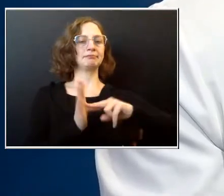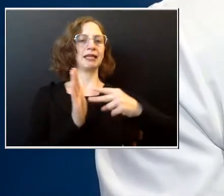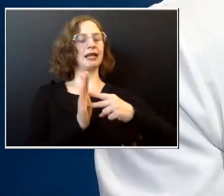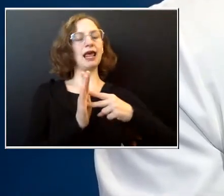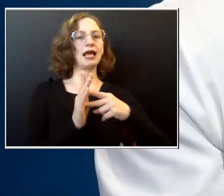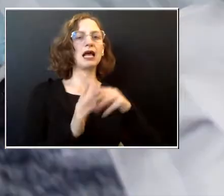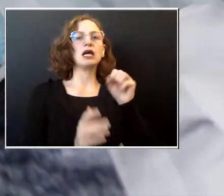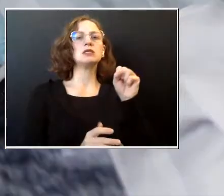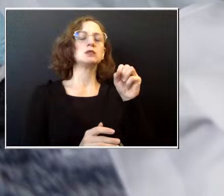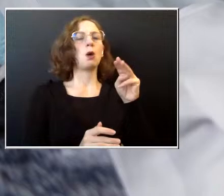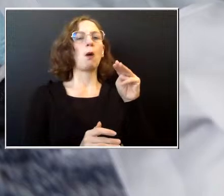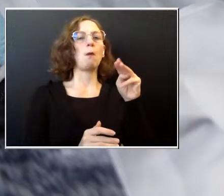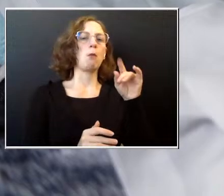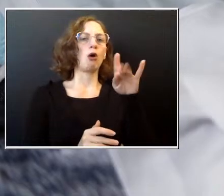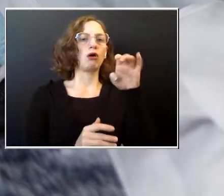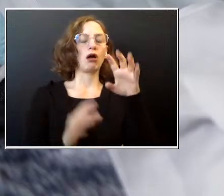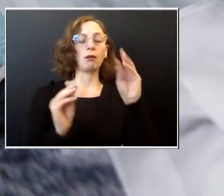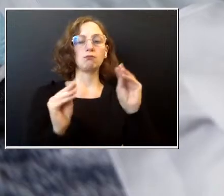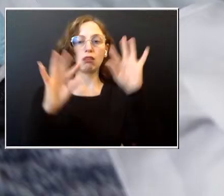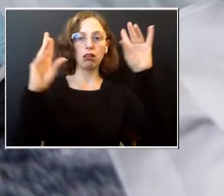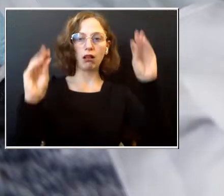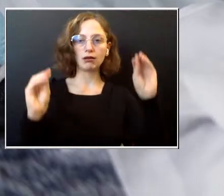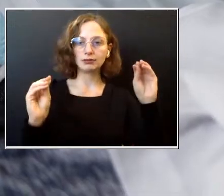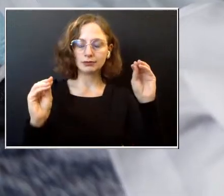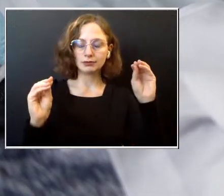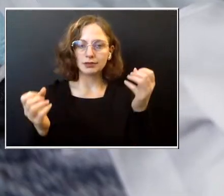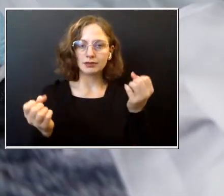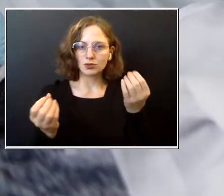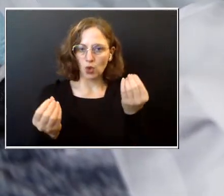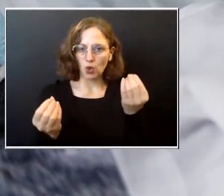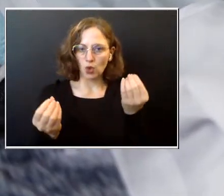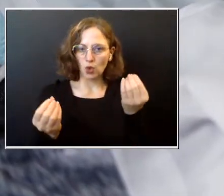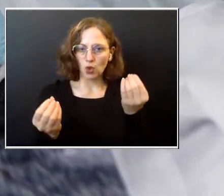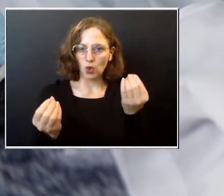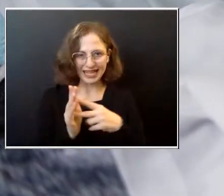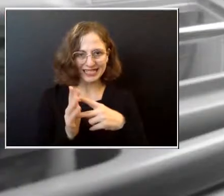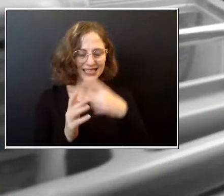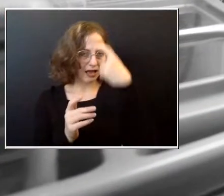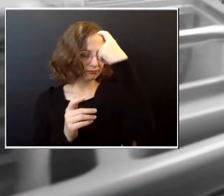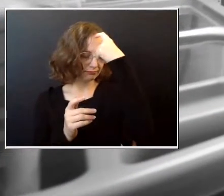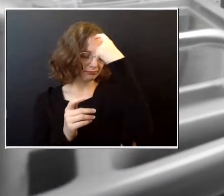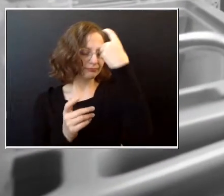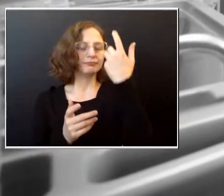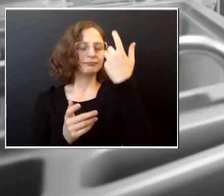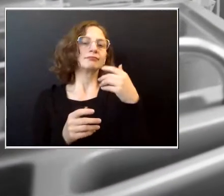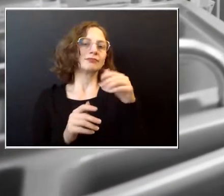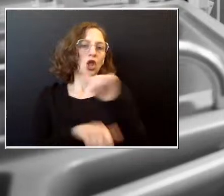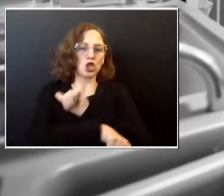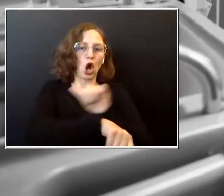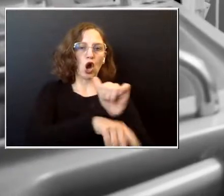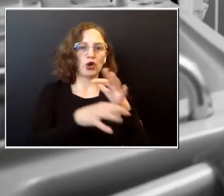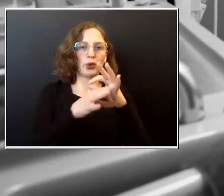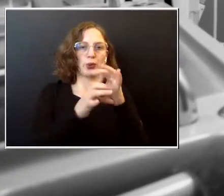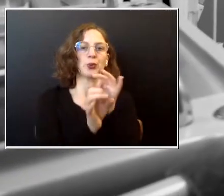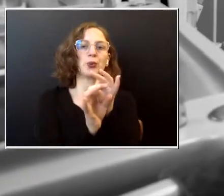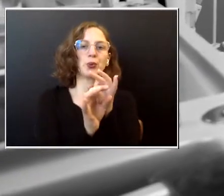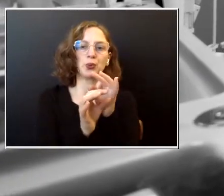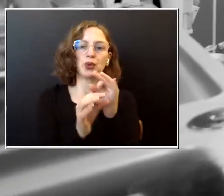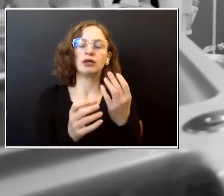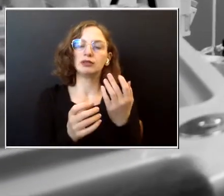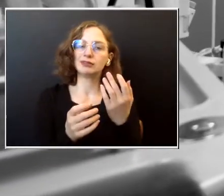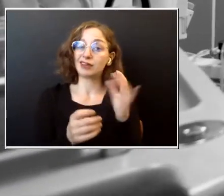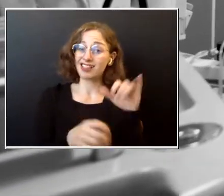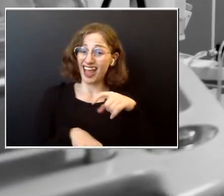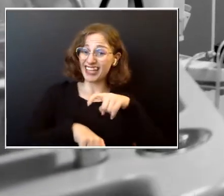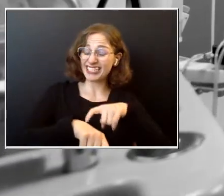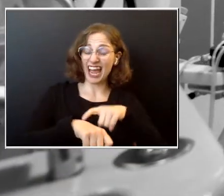both carotid arteries. And at the time, not a whole lot of people knew what it was. There was a doctor in California who had some